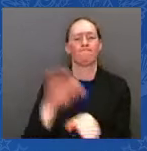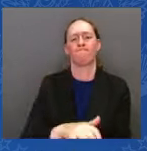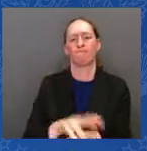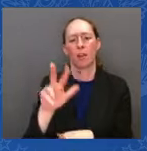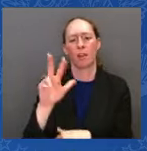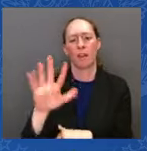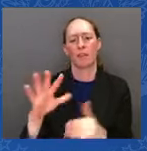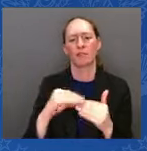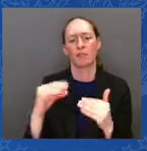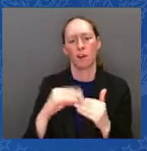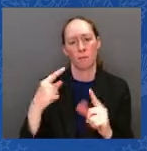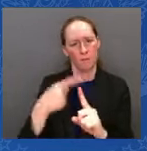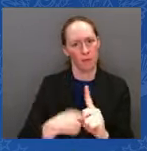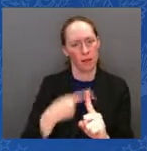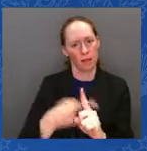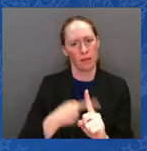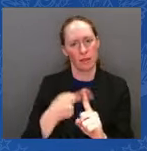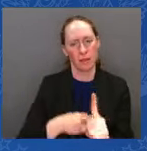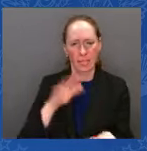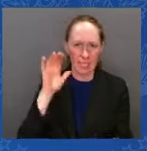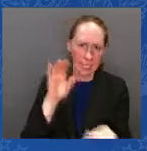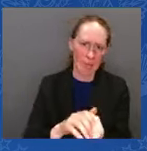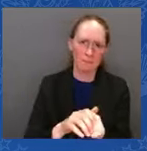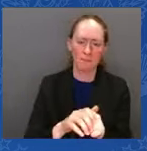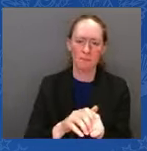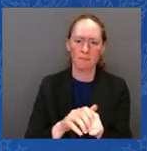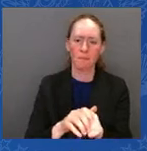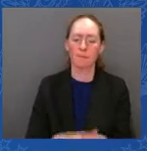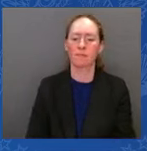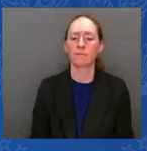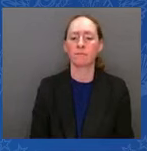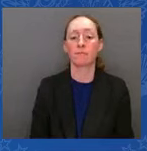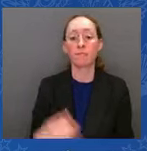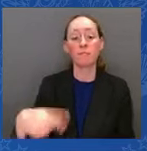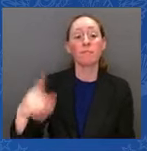for everyone, not just those on Social Security.